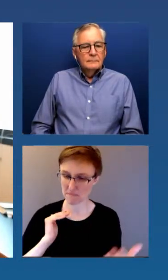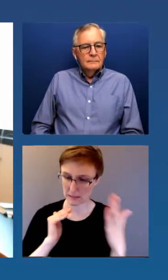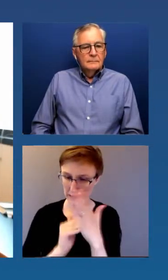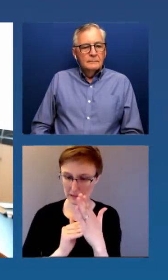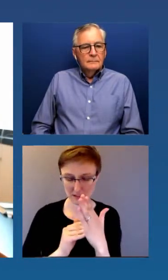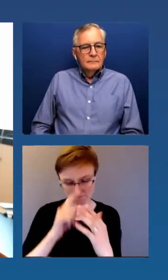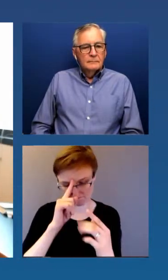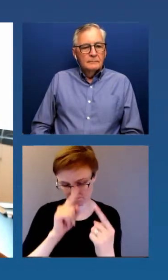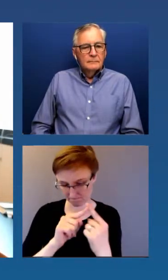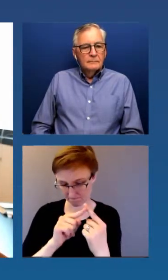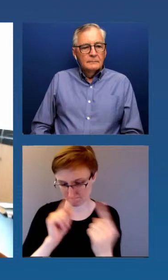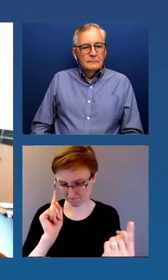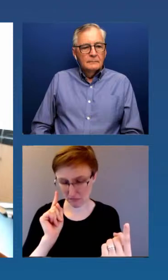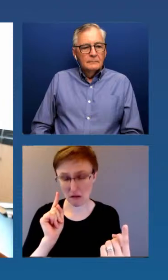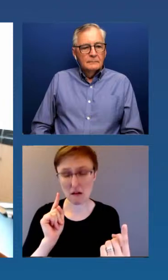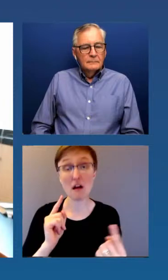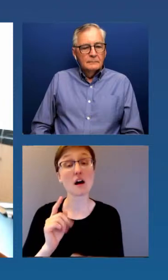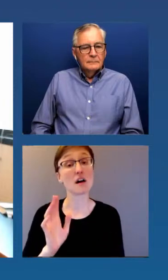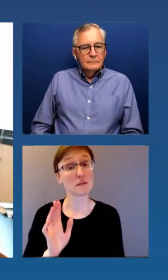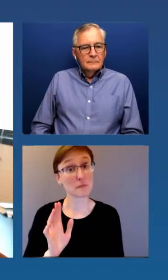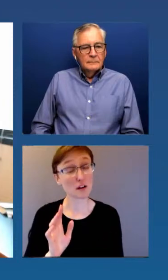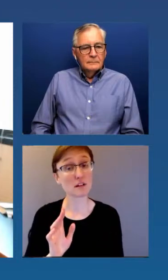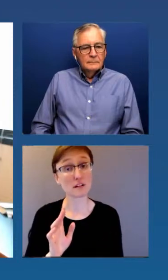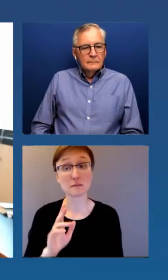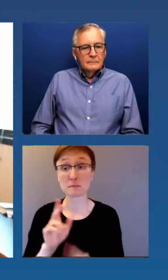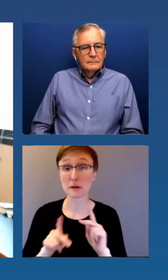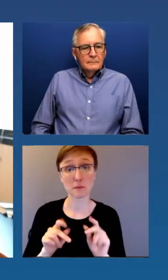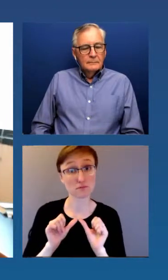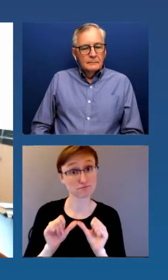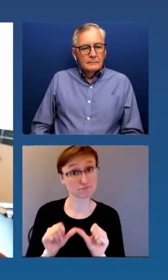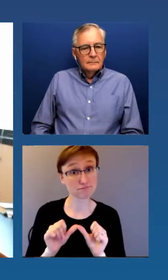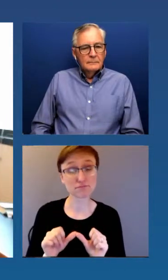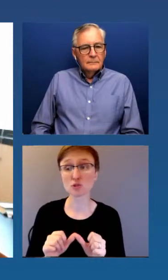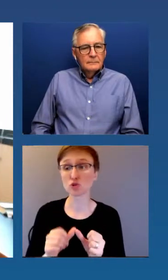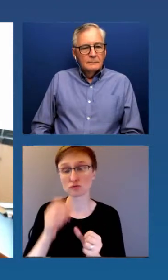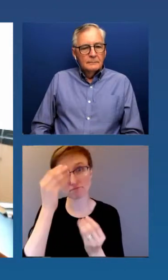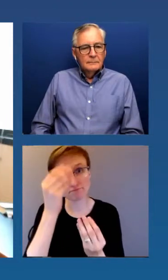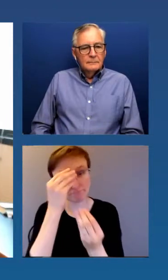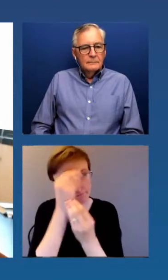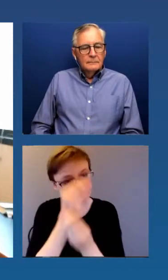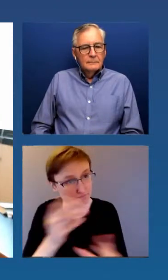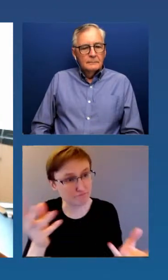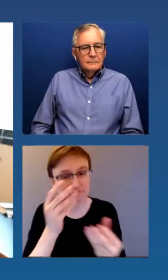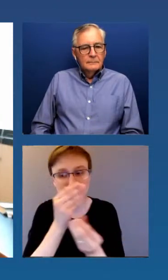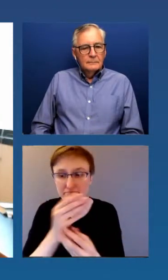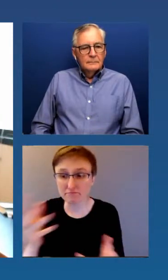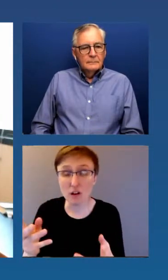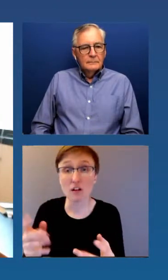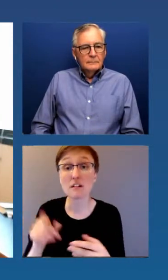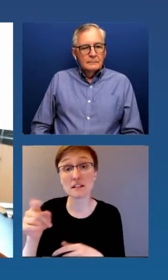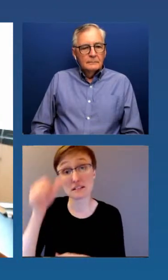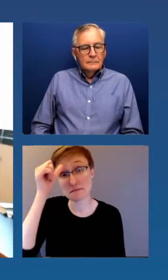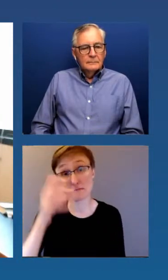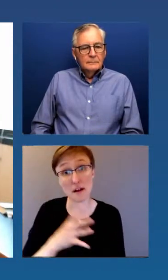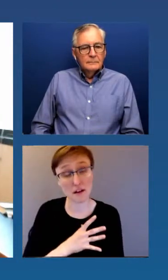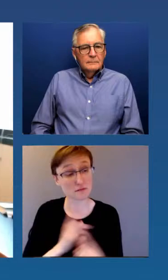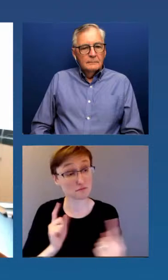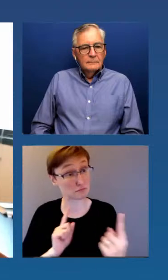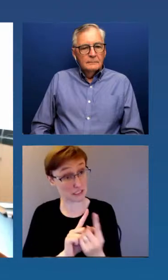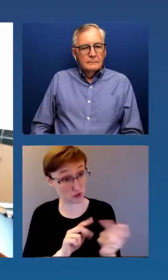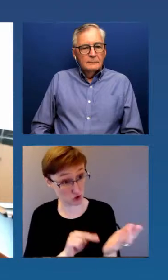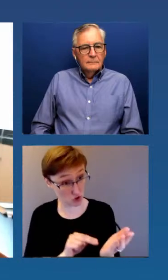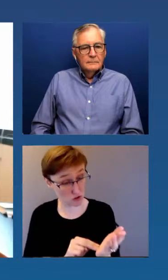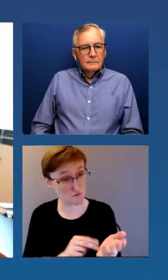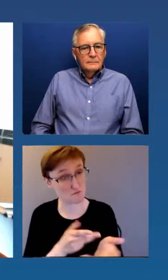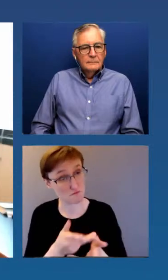spending time in the building, spreading information, and having access to a nurse with whom he could speak with, and seeing the impact of